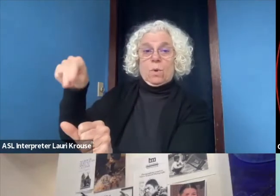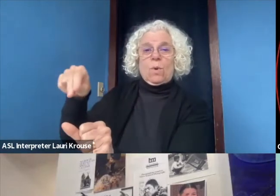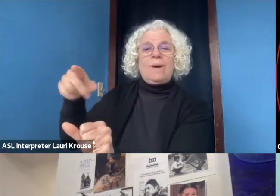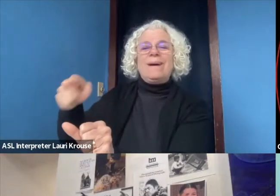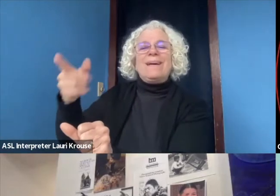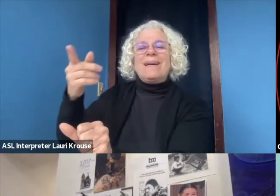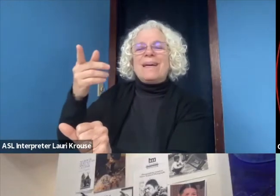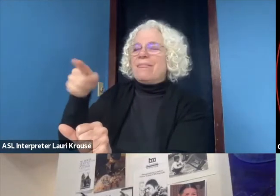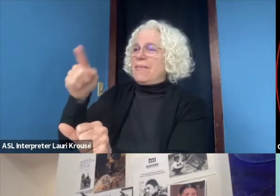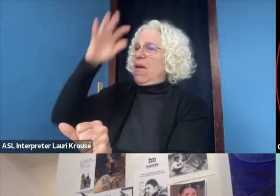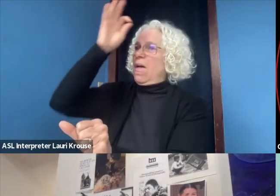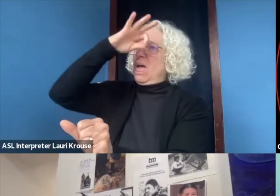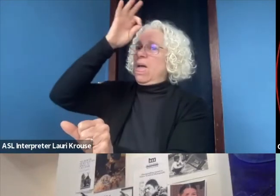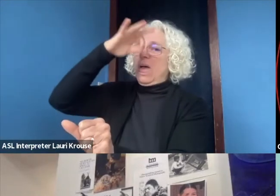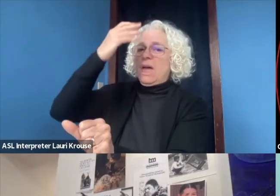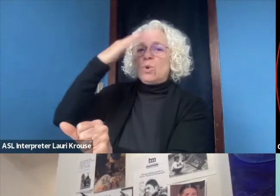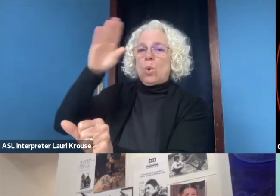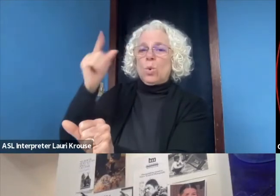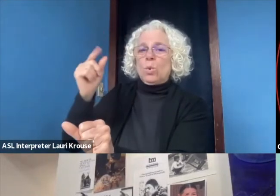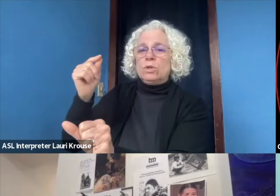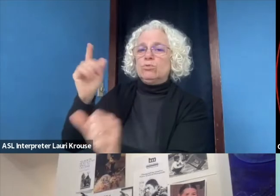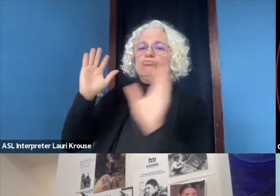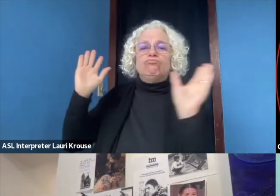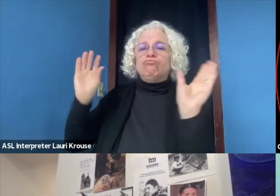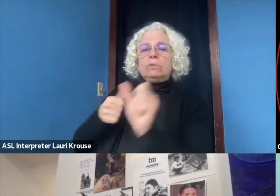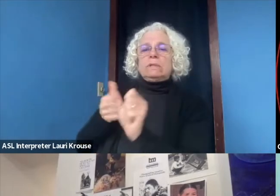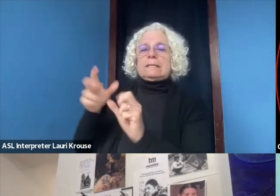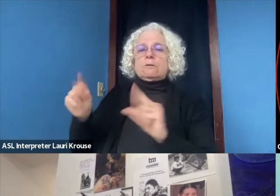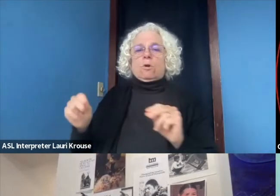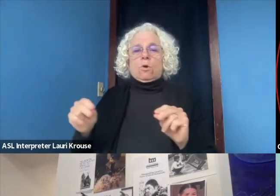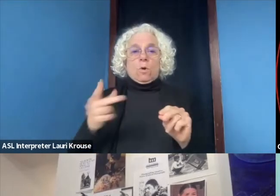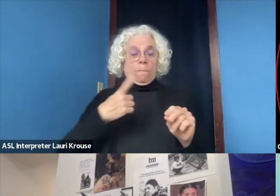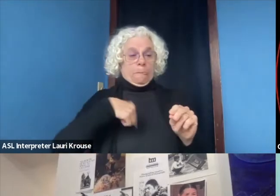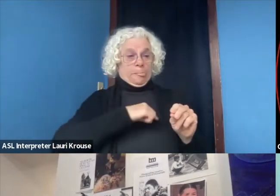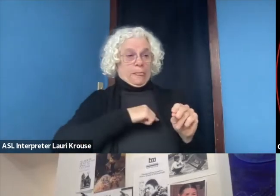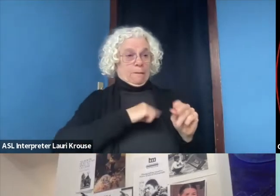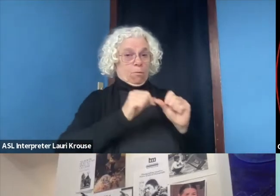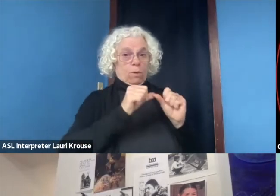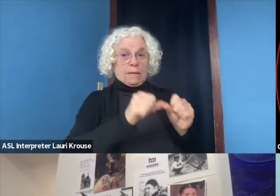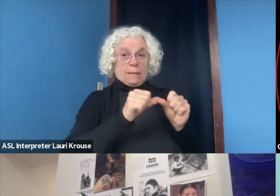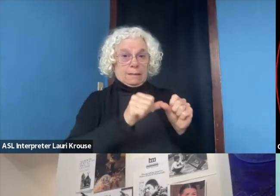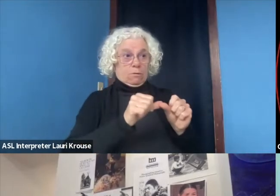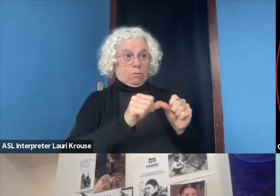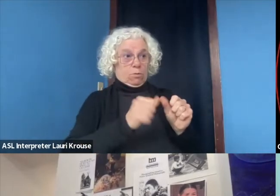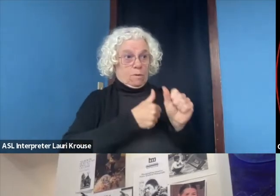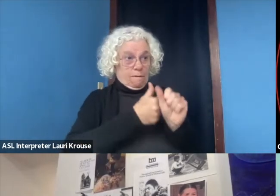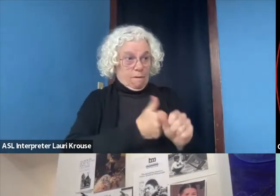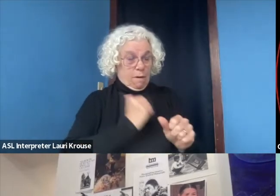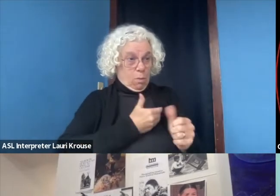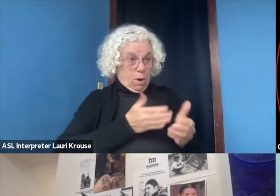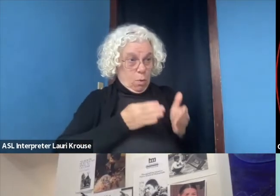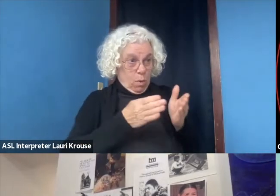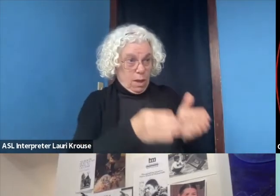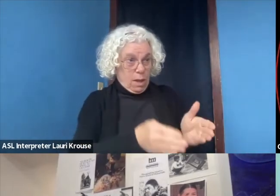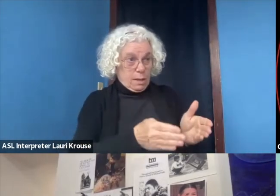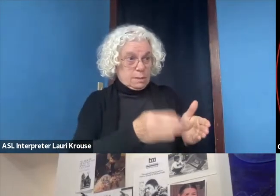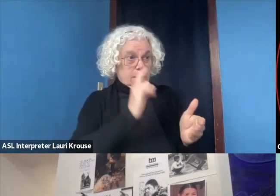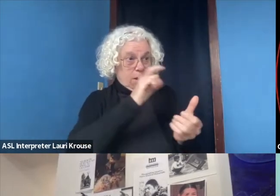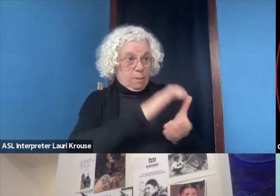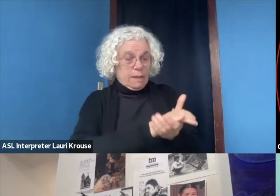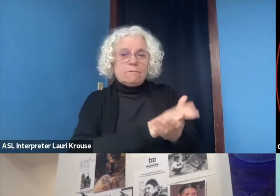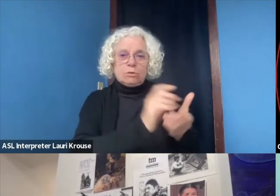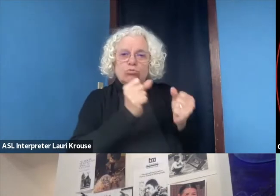live their lives. As long as we continue to follow our ways, that's our